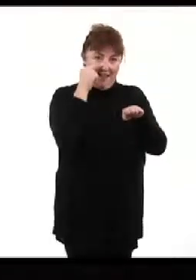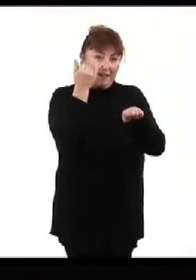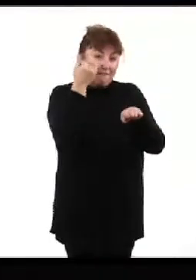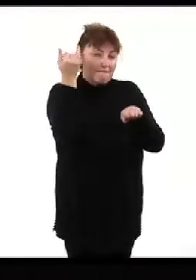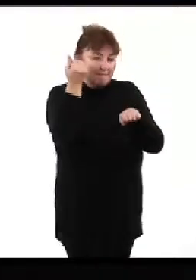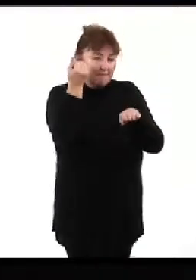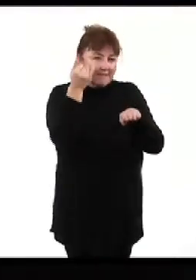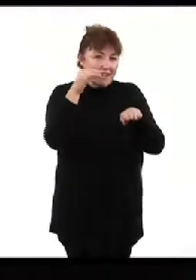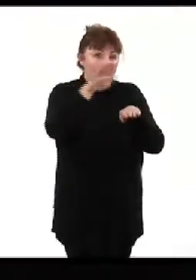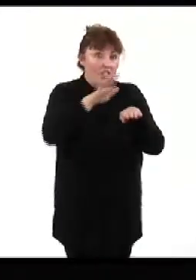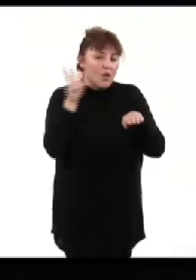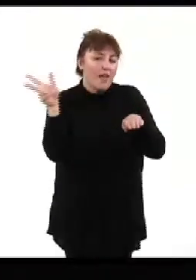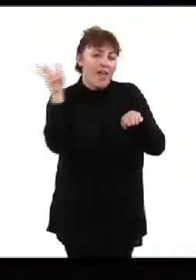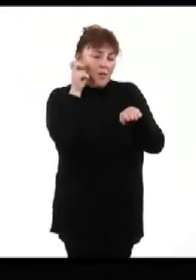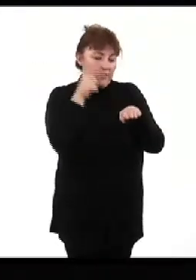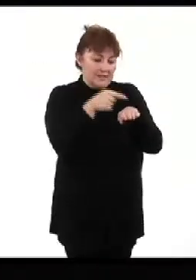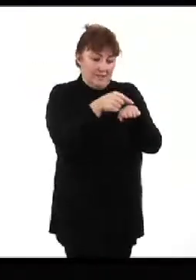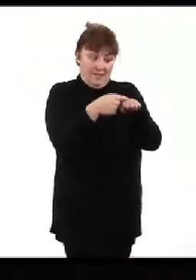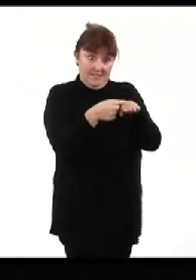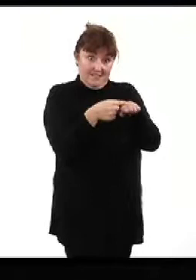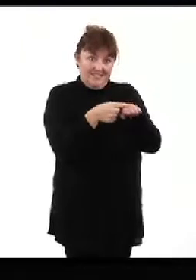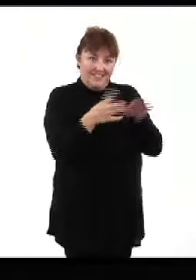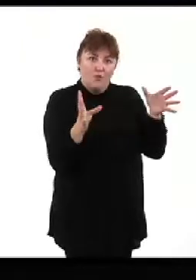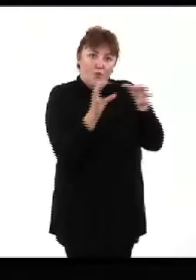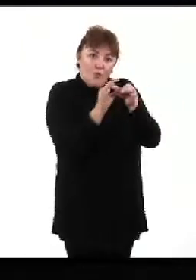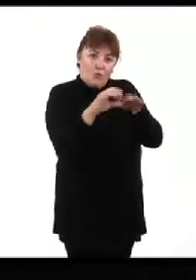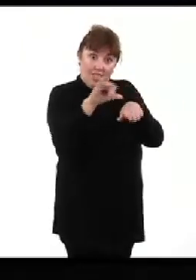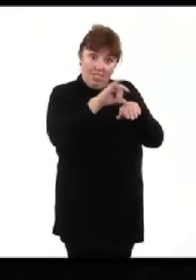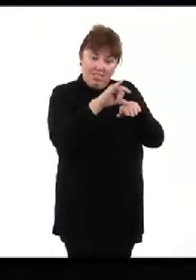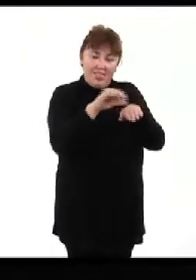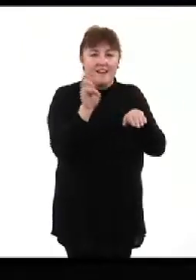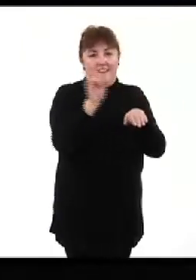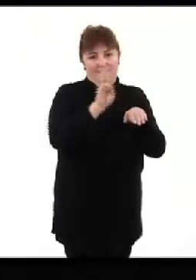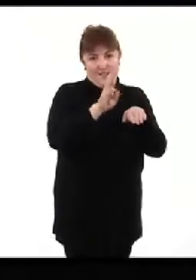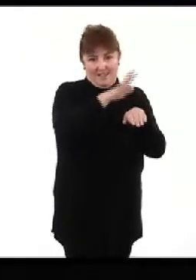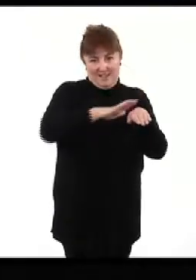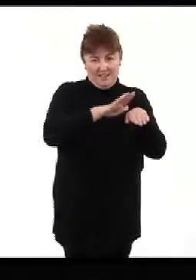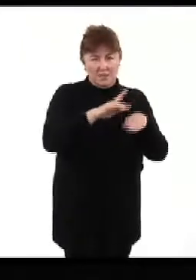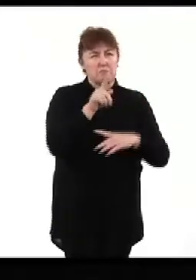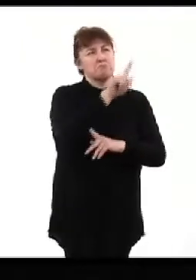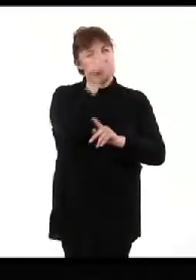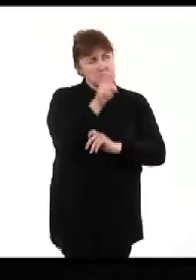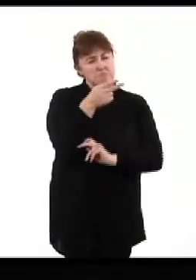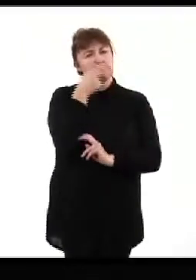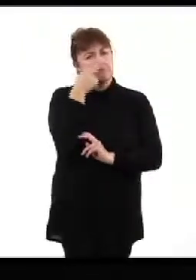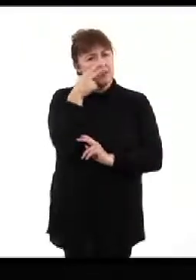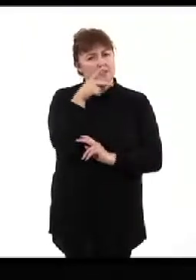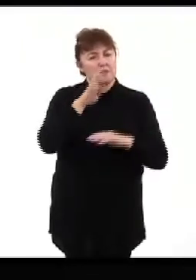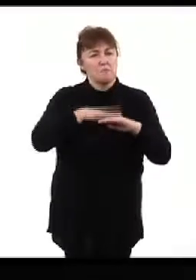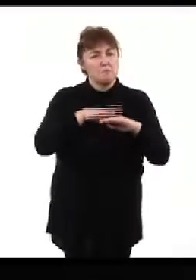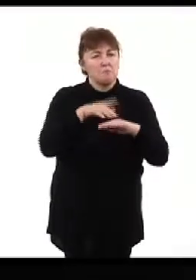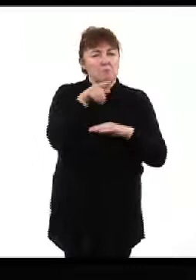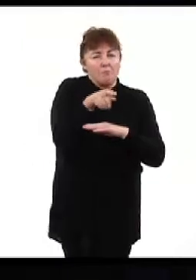next to Wernicke's cortex. So this raises an interesting question about whether the brain organization, these